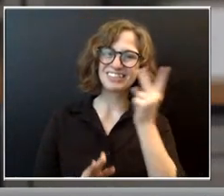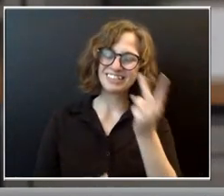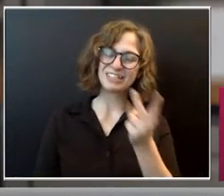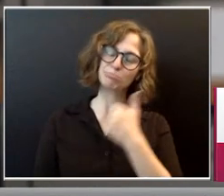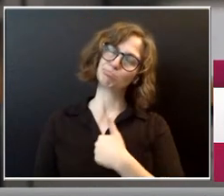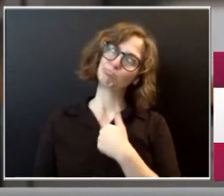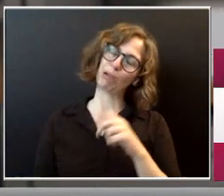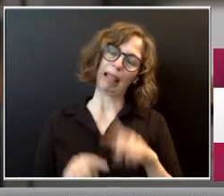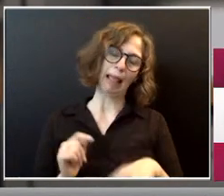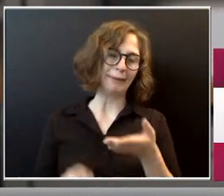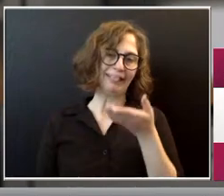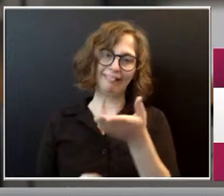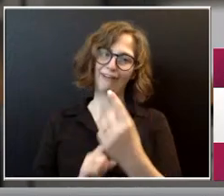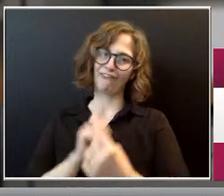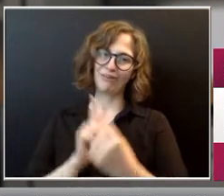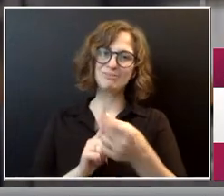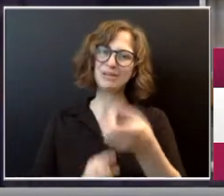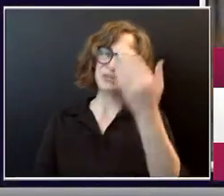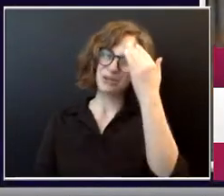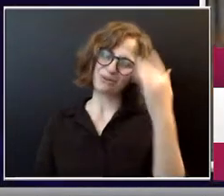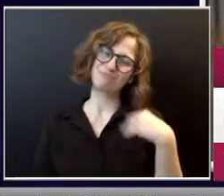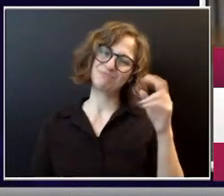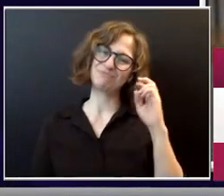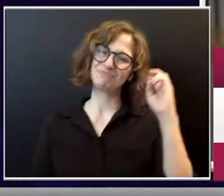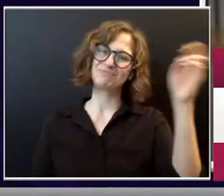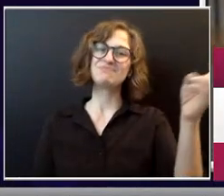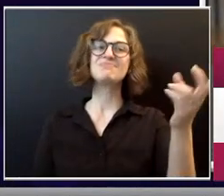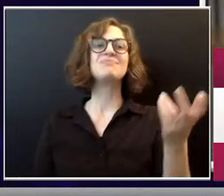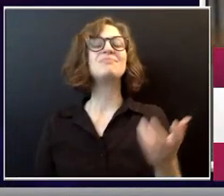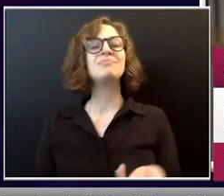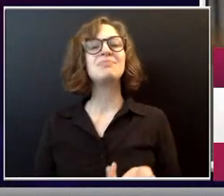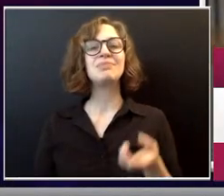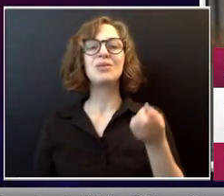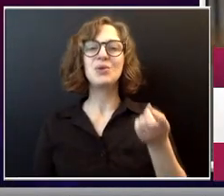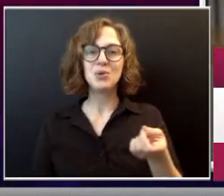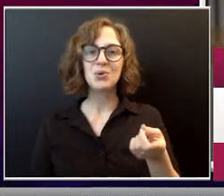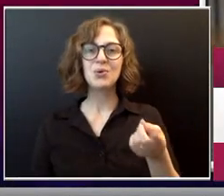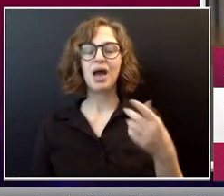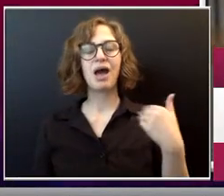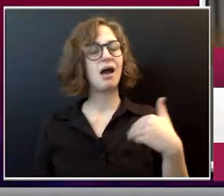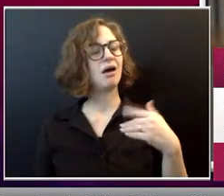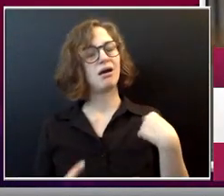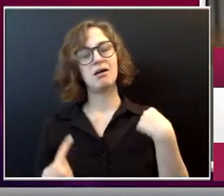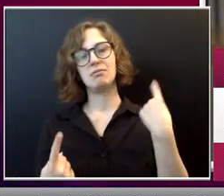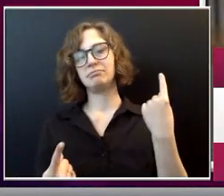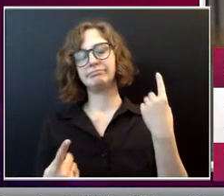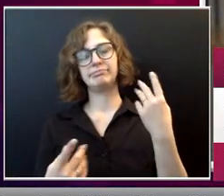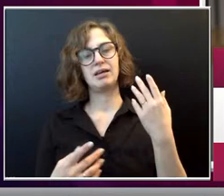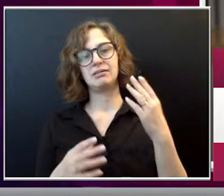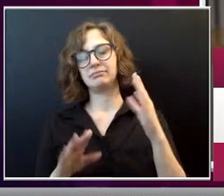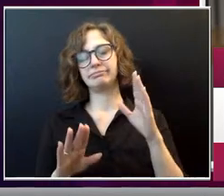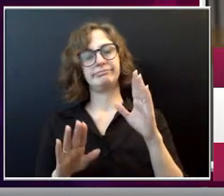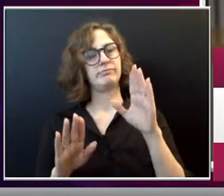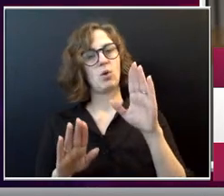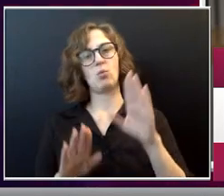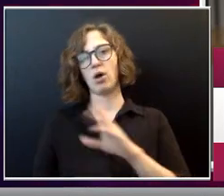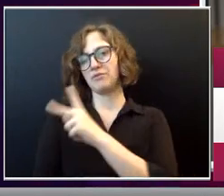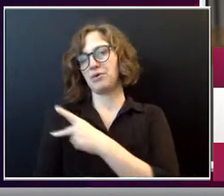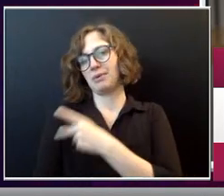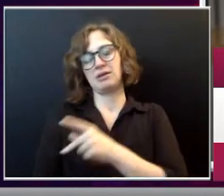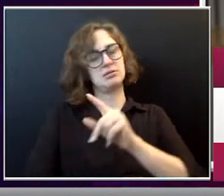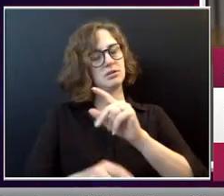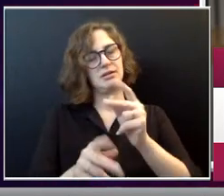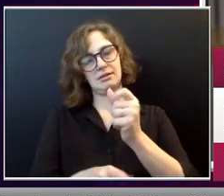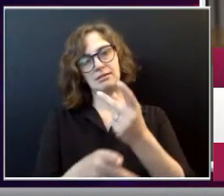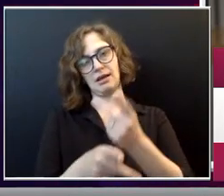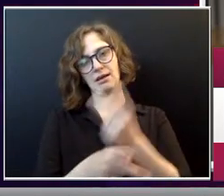with you, but as you know, I'm traveling. You have done a remarkable job always of taking good care of yourself. But in January